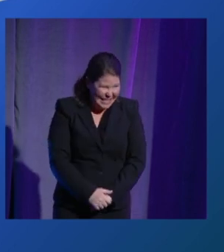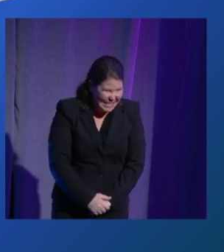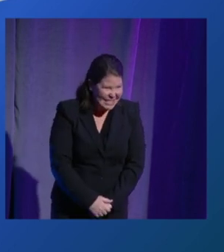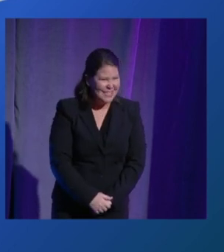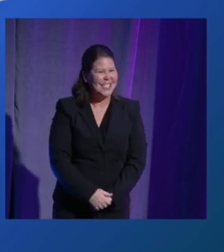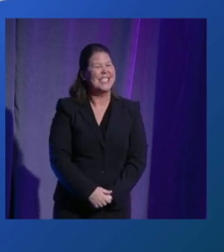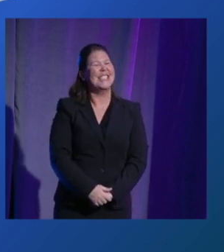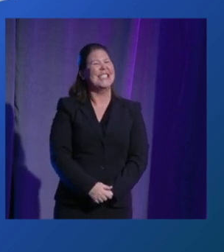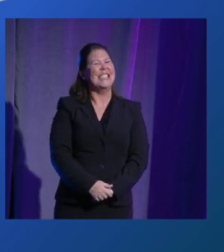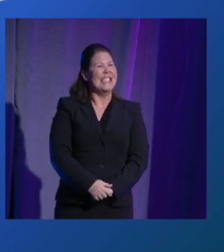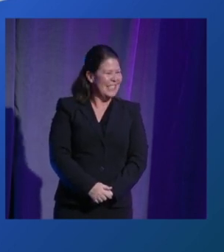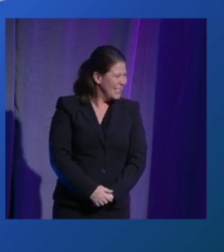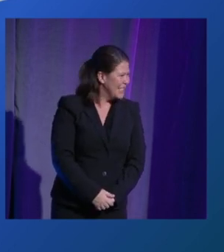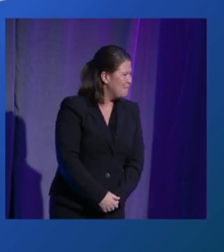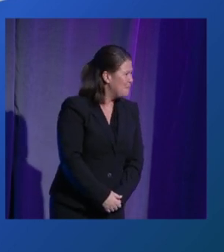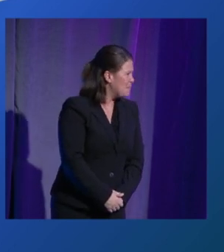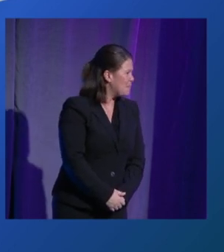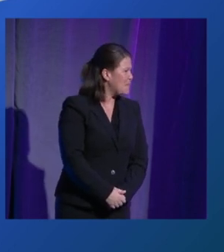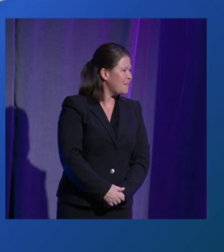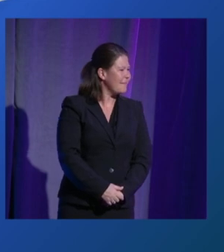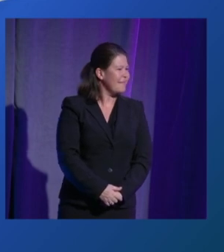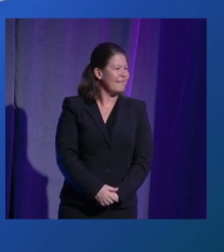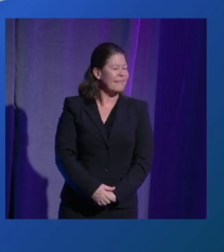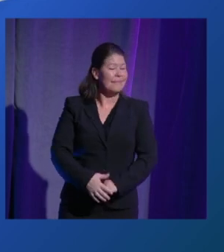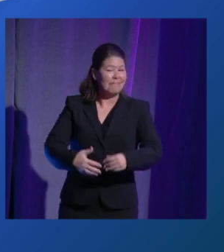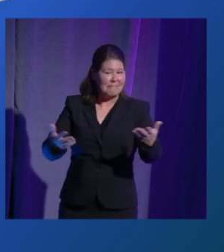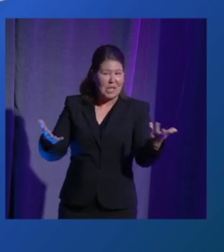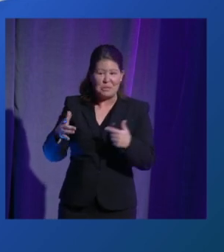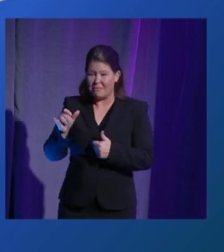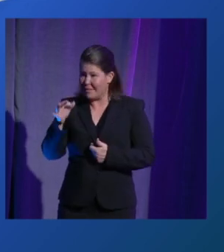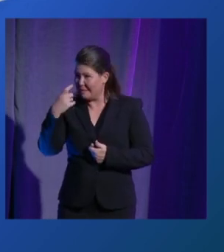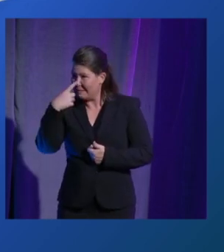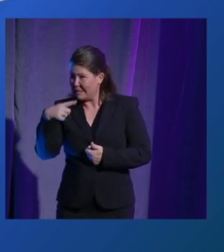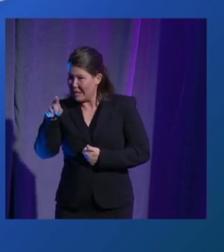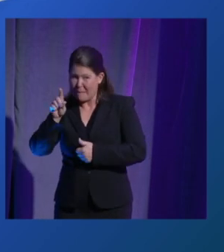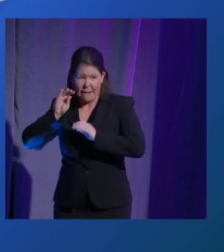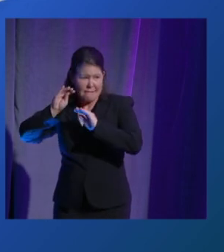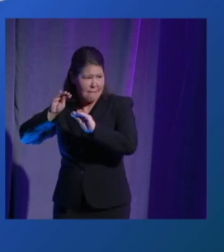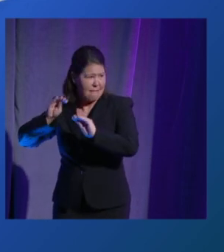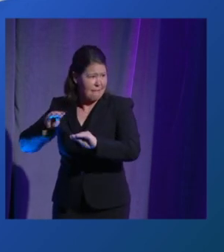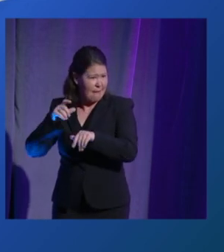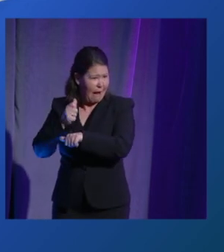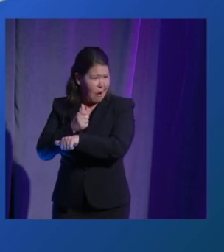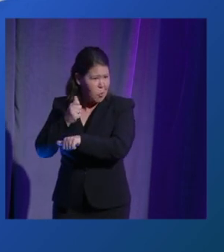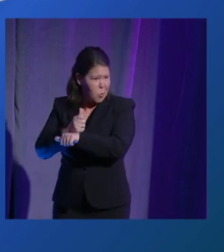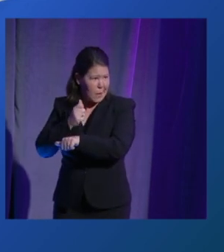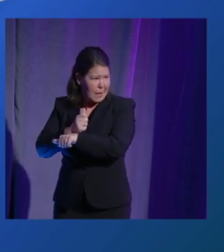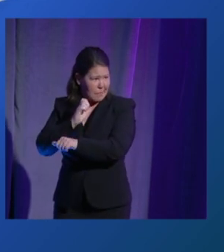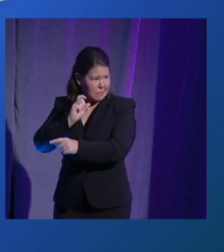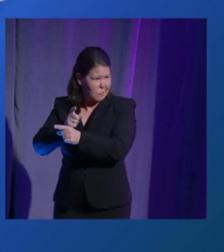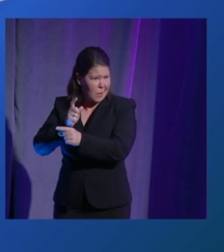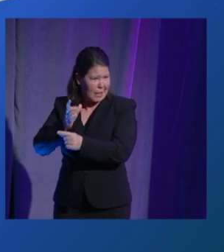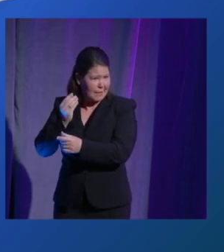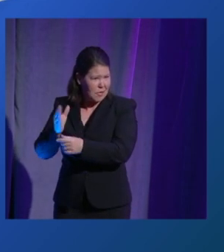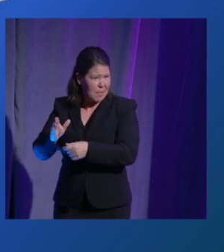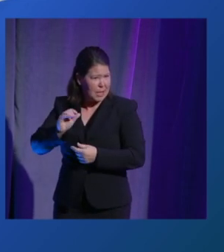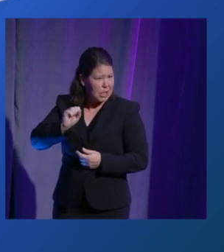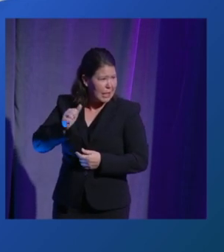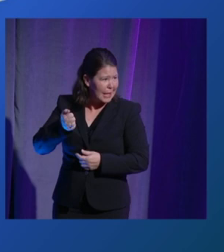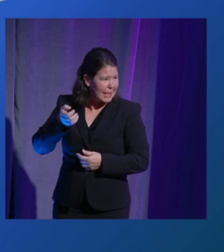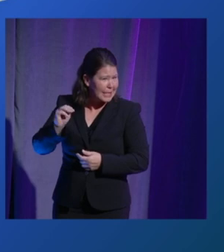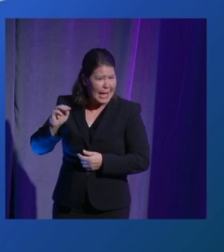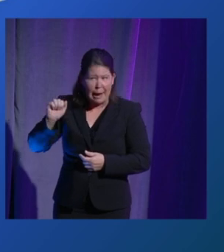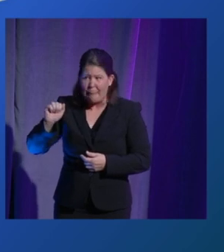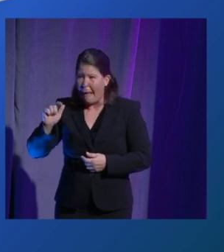incorrect so uh whoever can update chat P chat GPT for us somebody called Sam Alman from